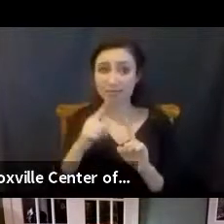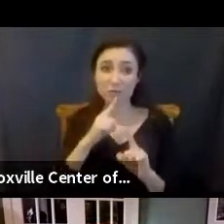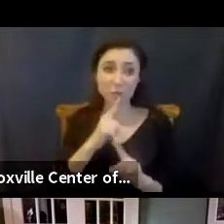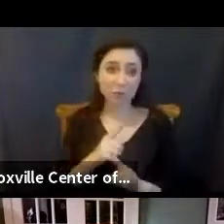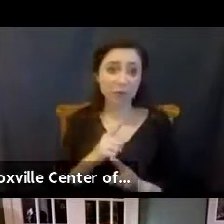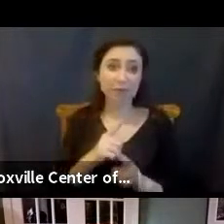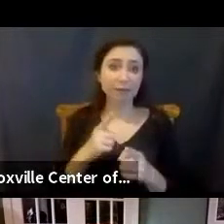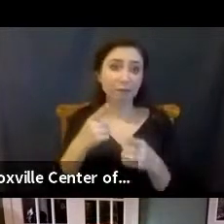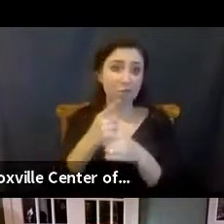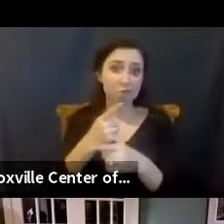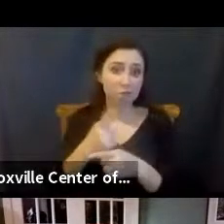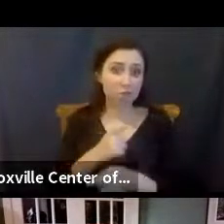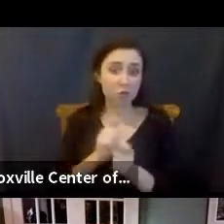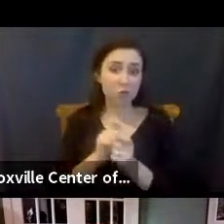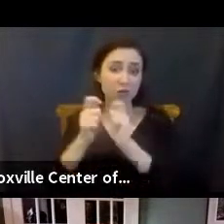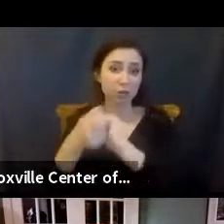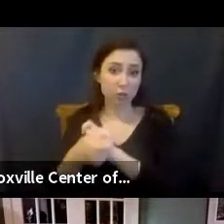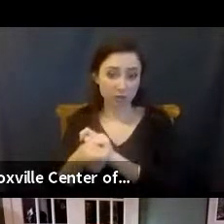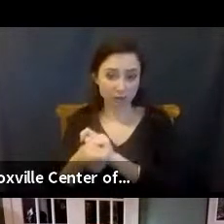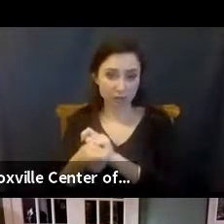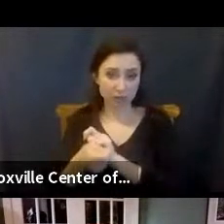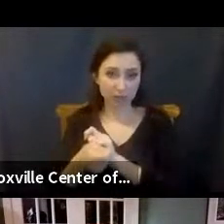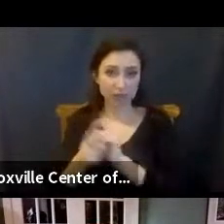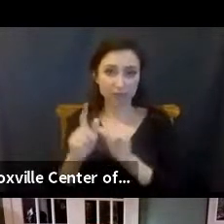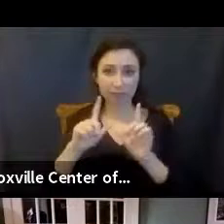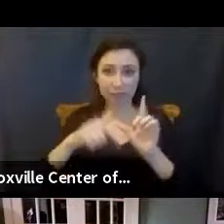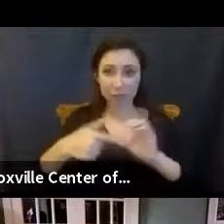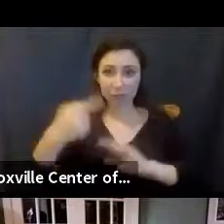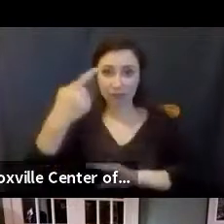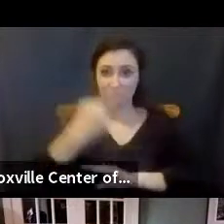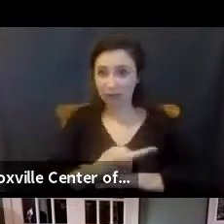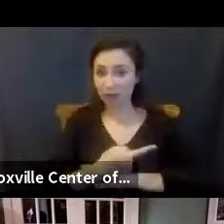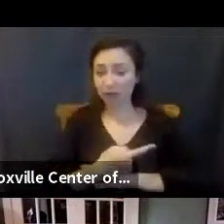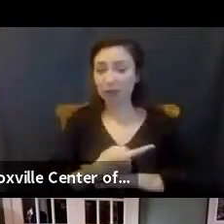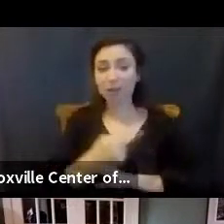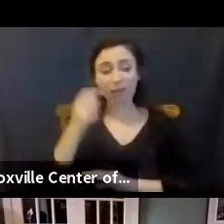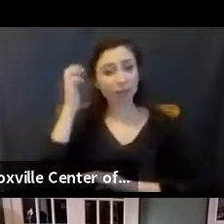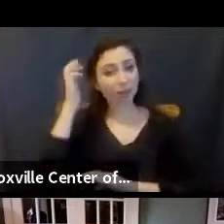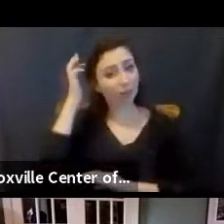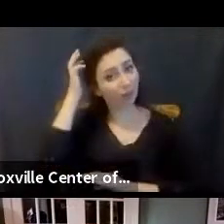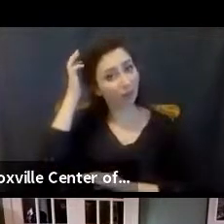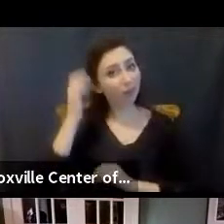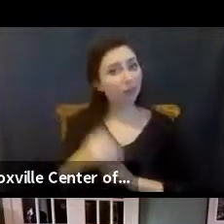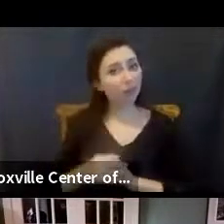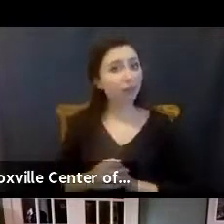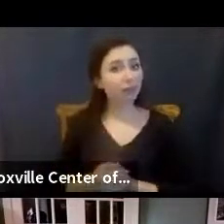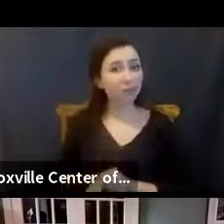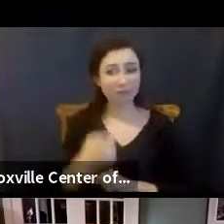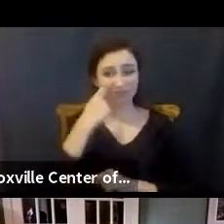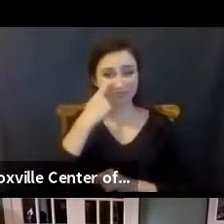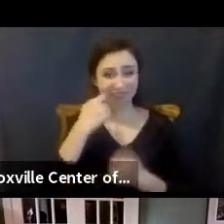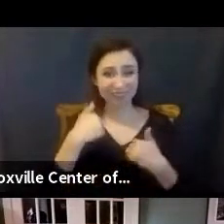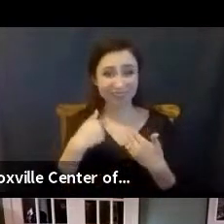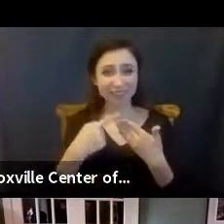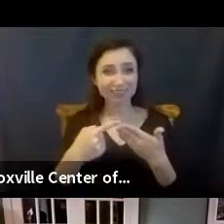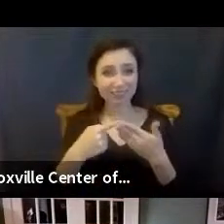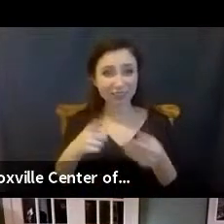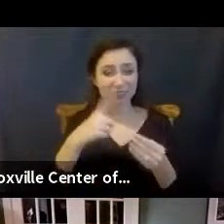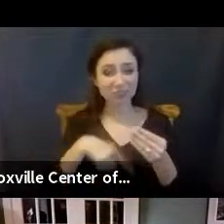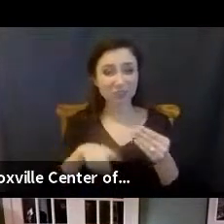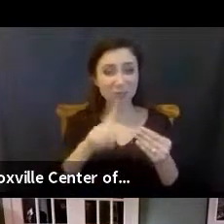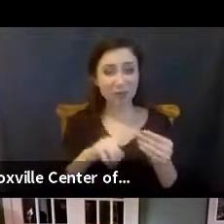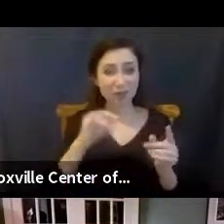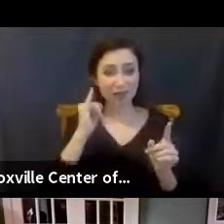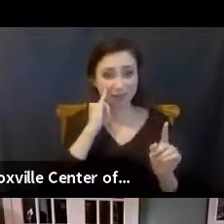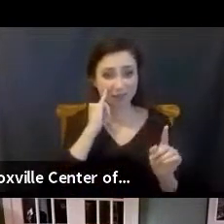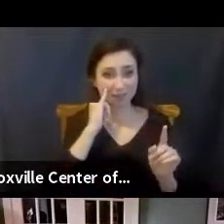to adjust the expiration date. I mean, you know, we just had the discussion about whether it was going